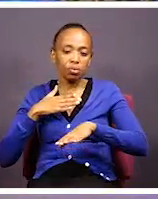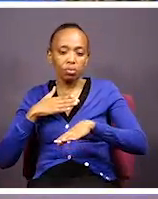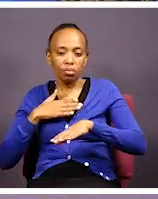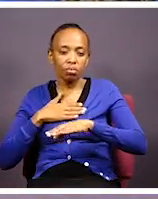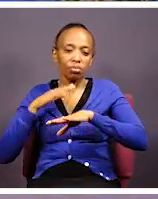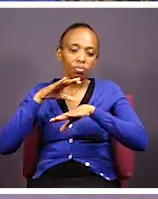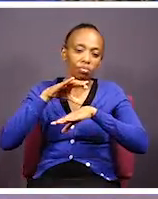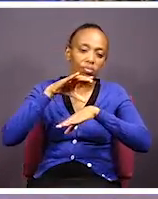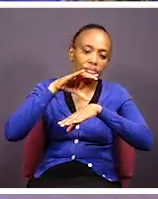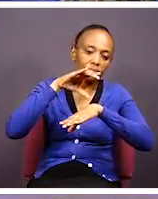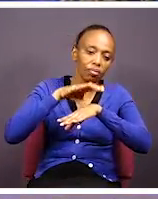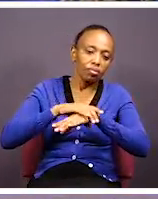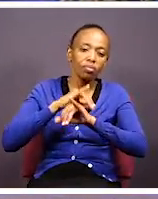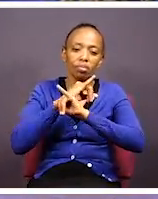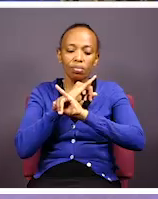foreign